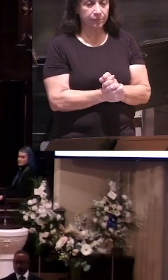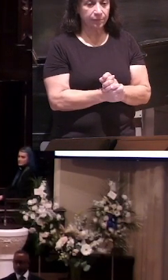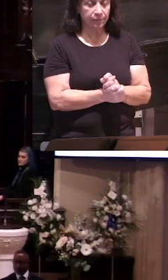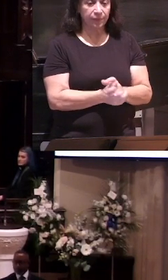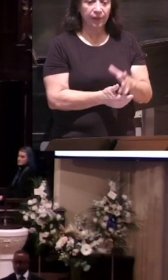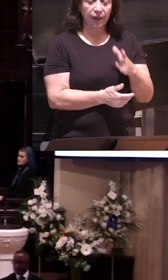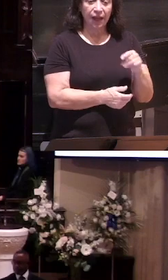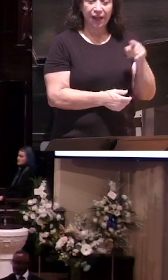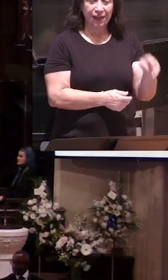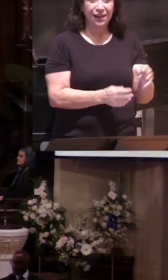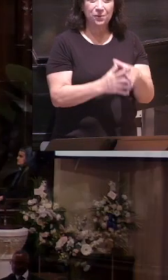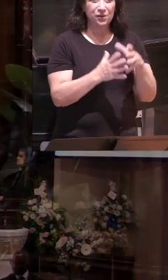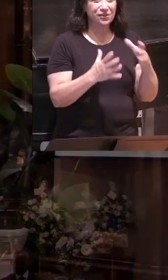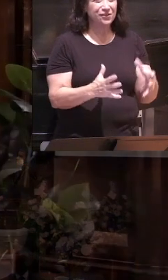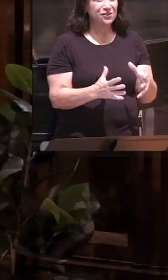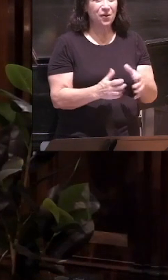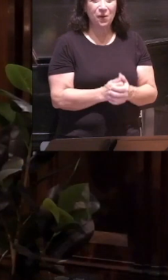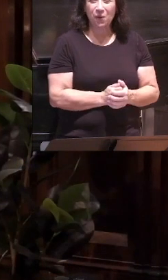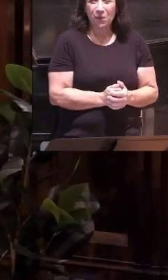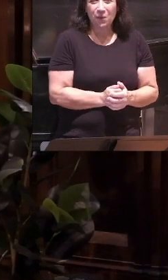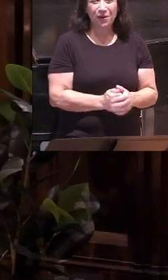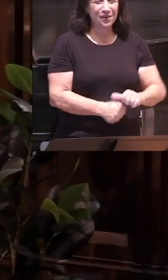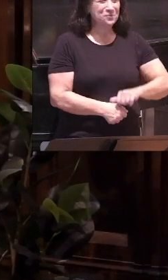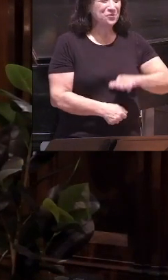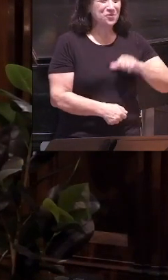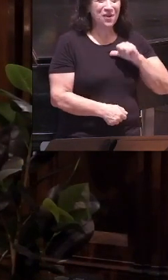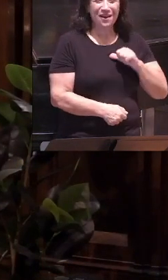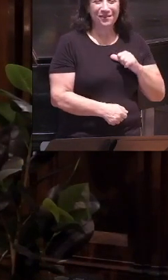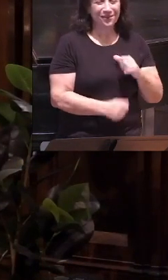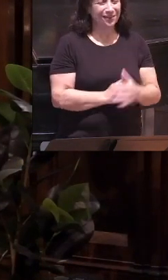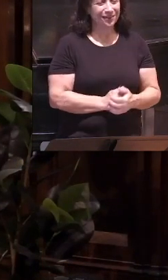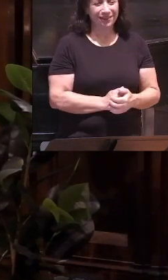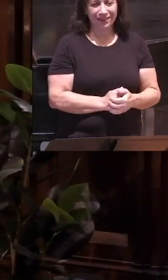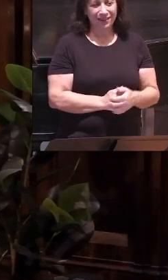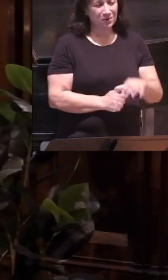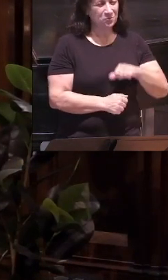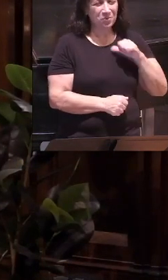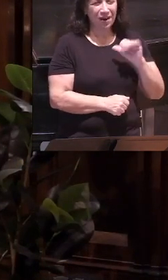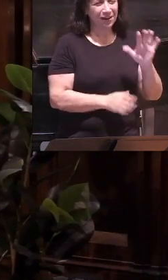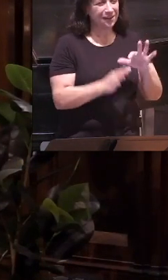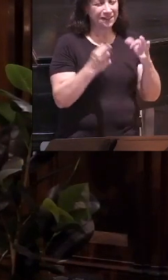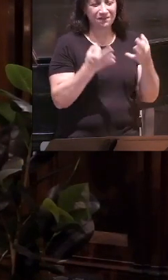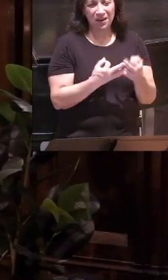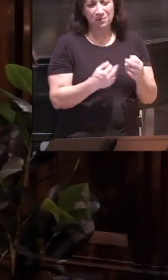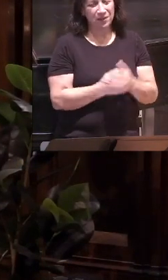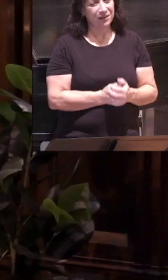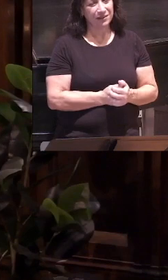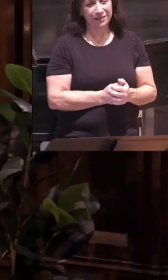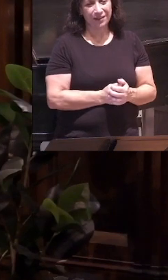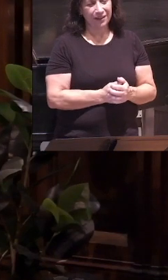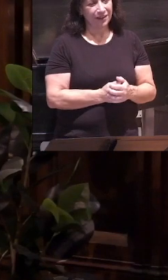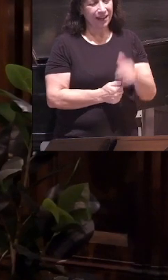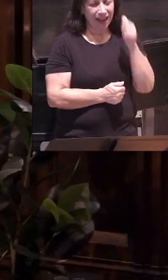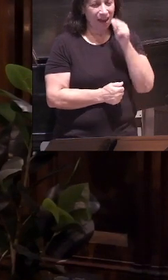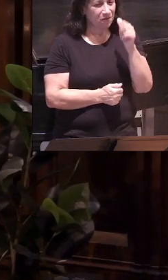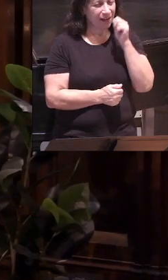And he was so unabashedly proud of his family, all the time, every